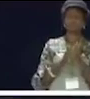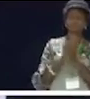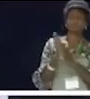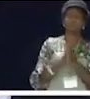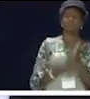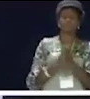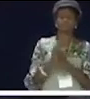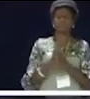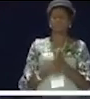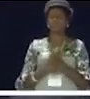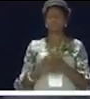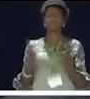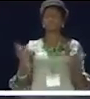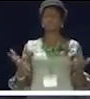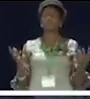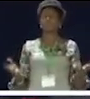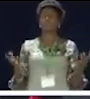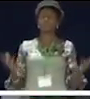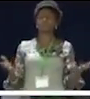Have mercy, O Lord.